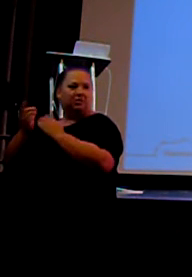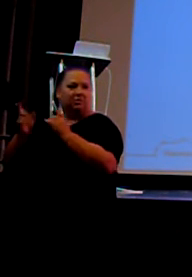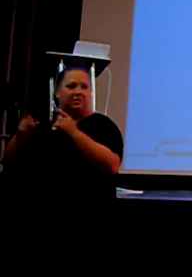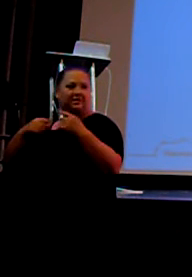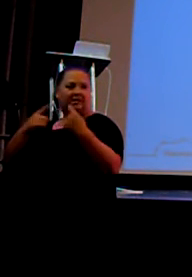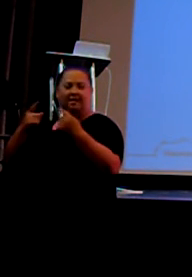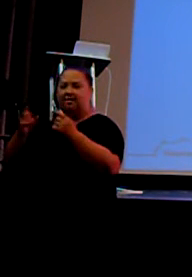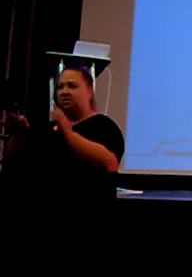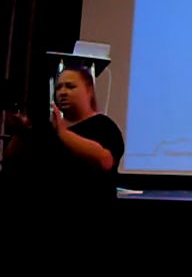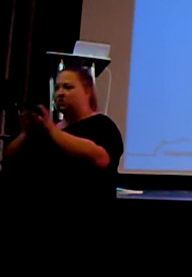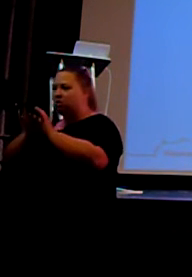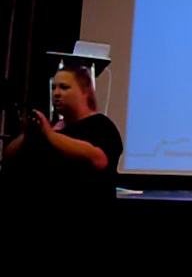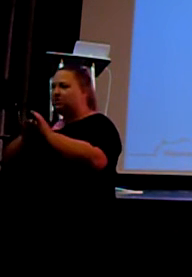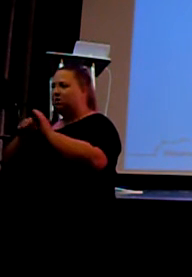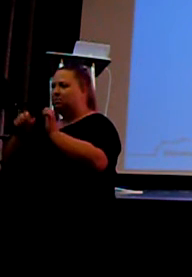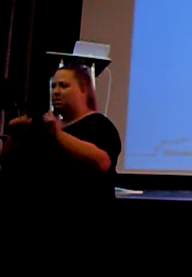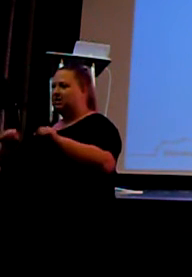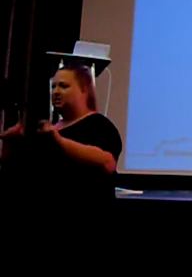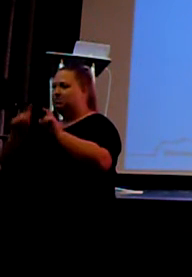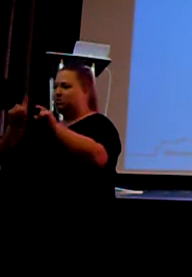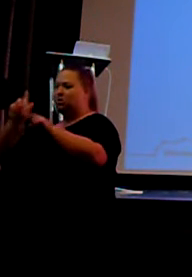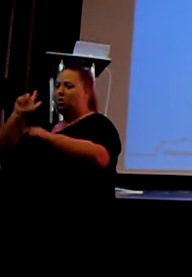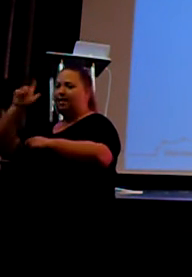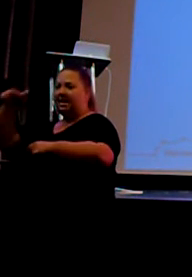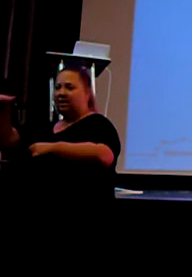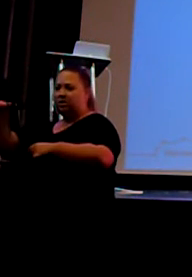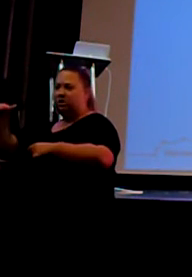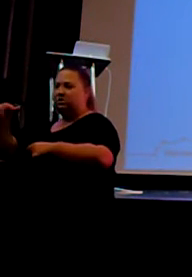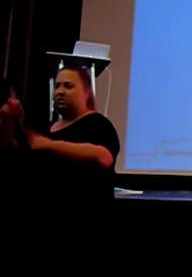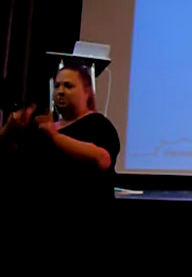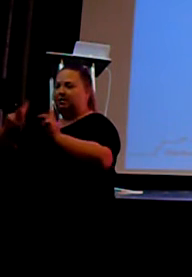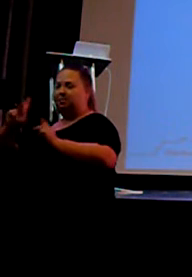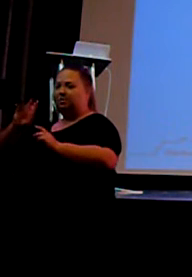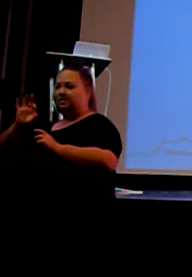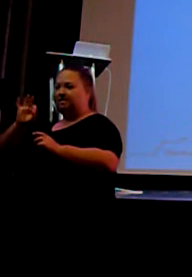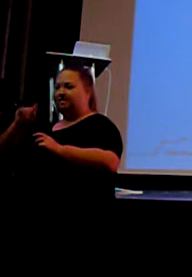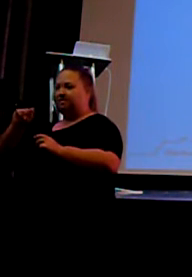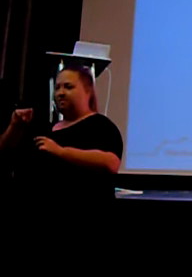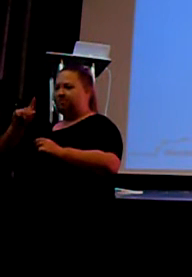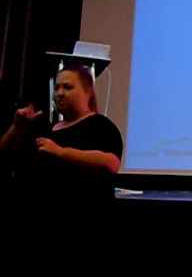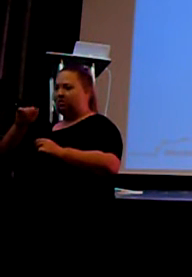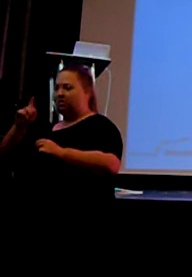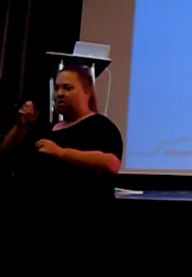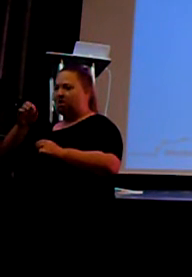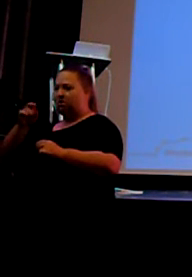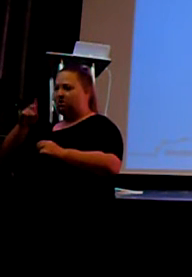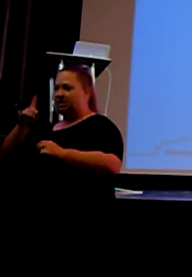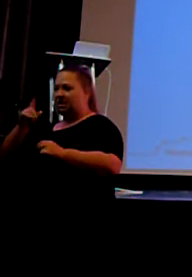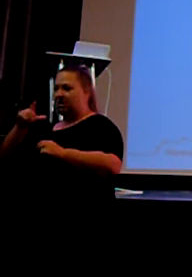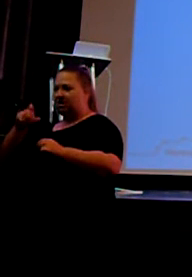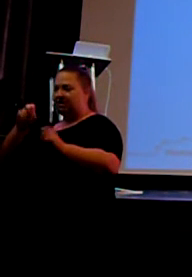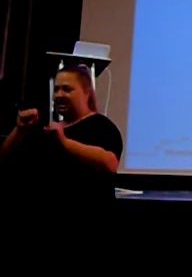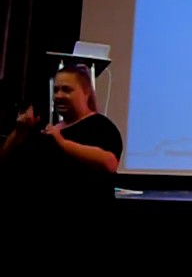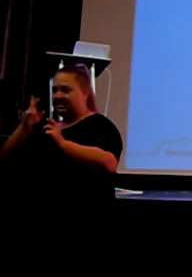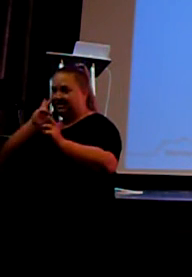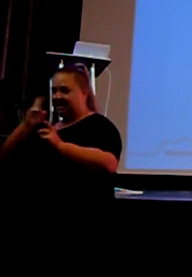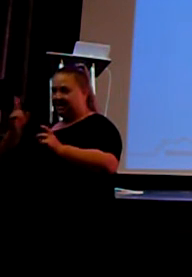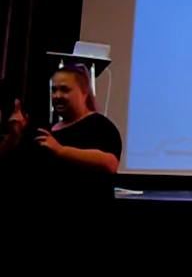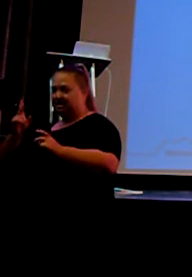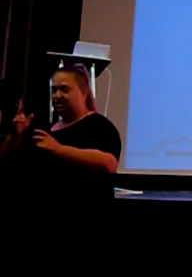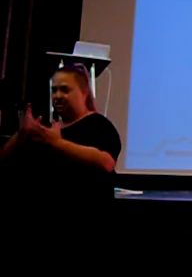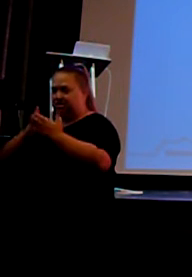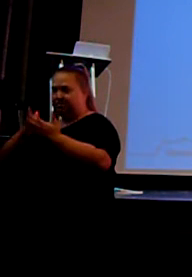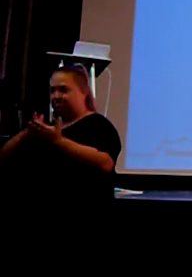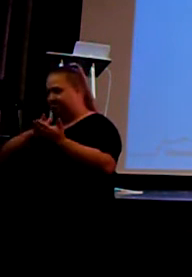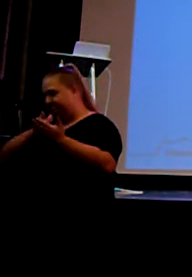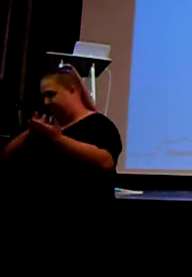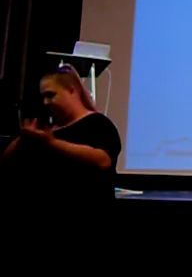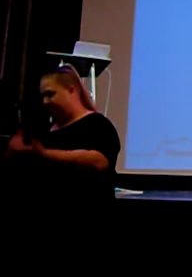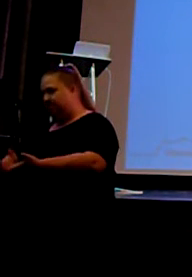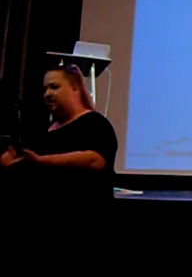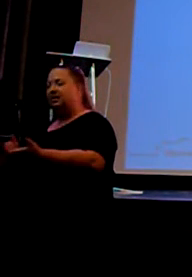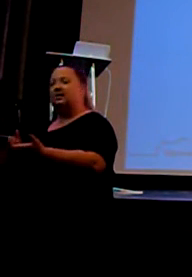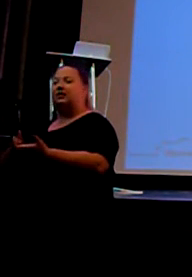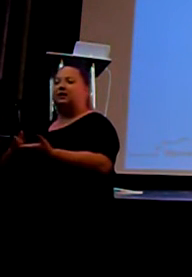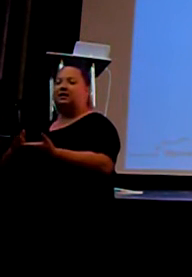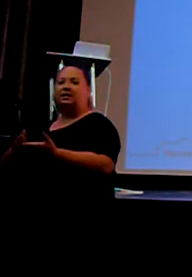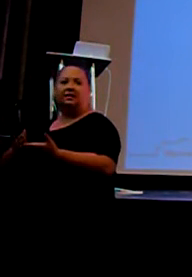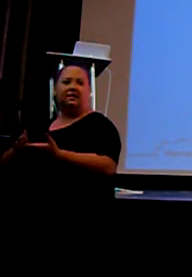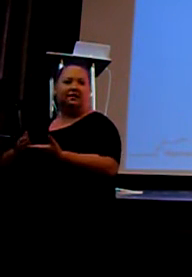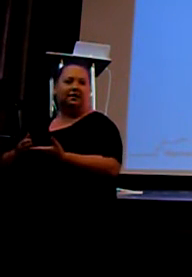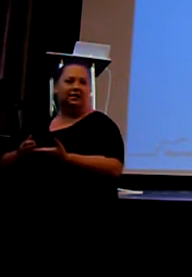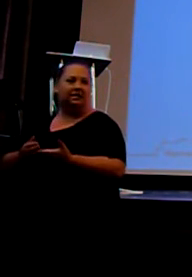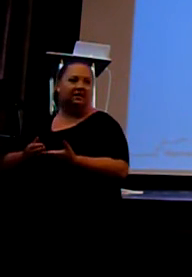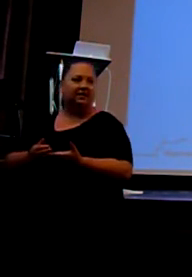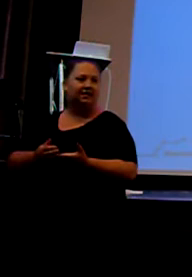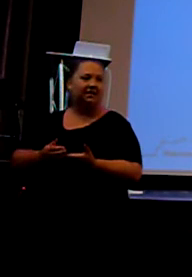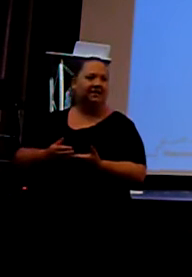possible to go in later so that people in Fort Lauderdale can see the ship coming in? Yes, they have golden opportunities to see us when we